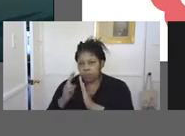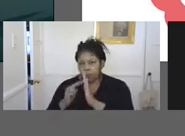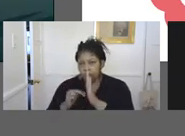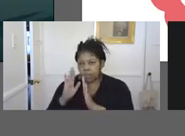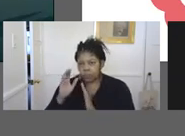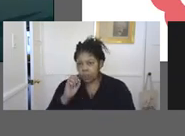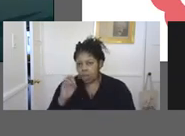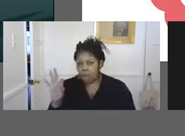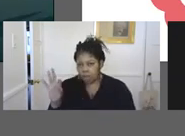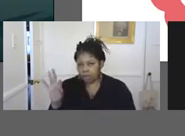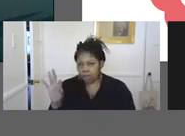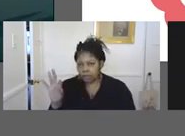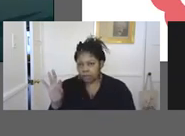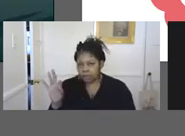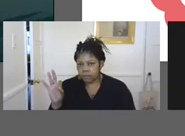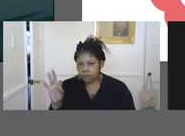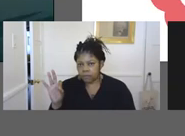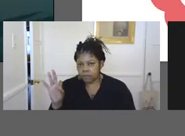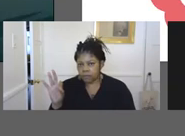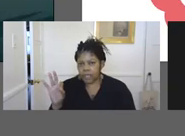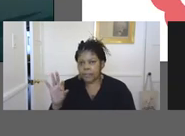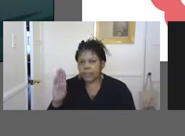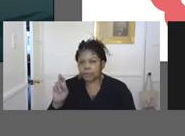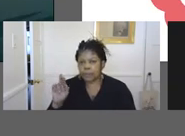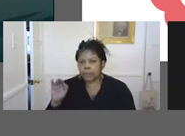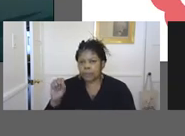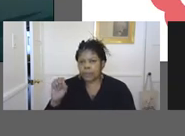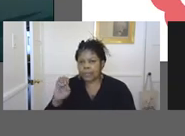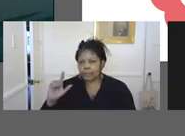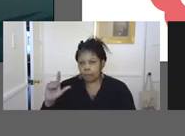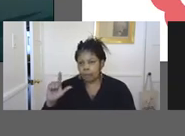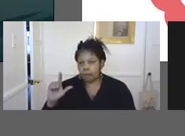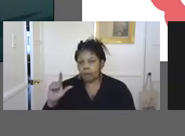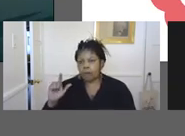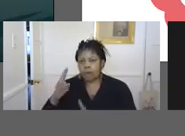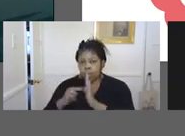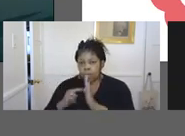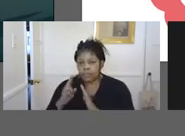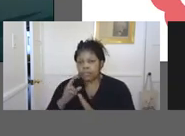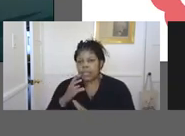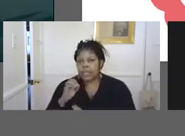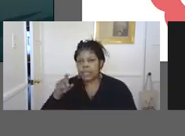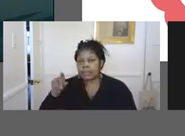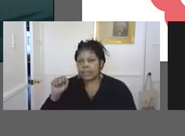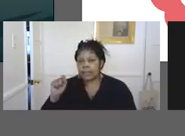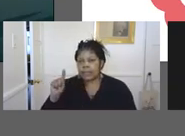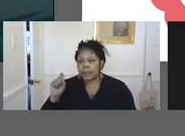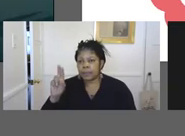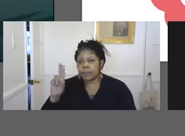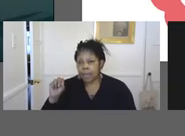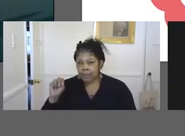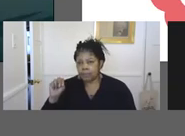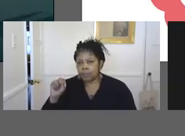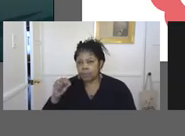say, turn off bristle brushes. And then I can turn off pattern brushes. And then it just has the basic